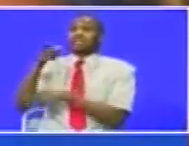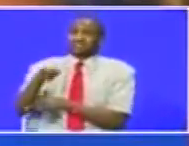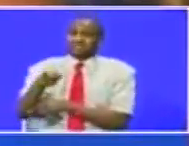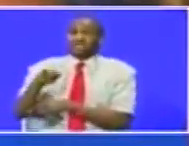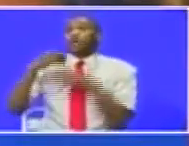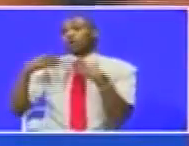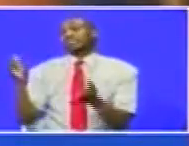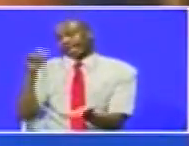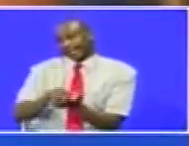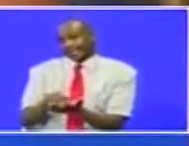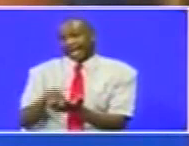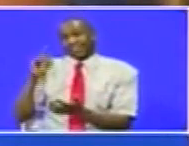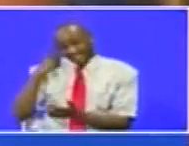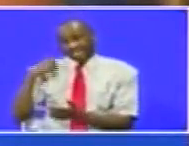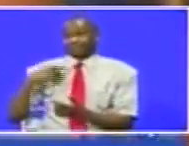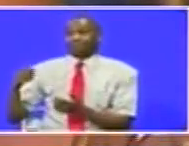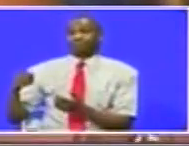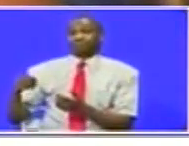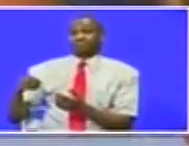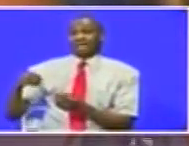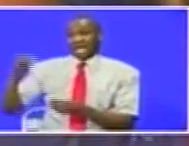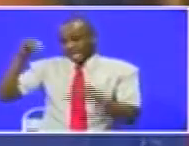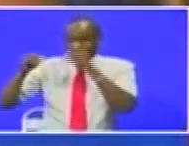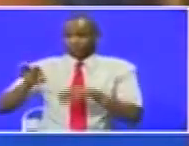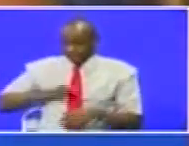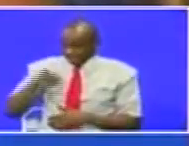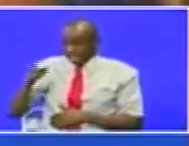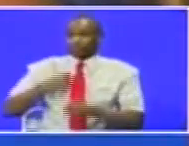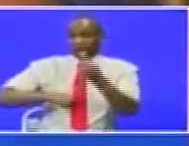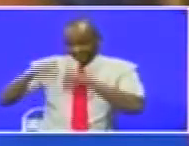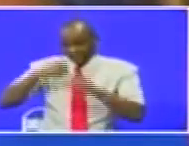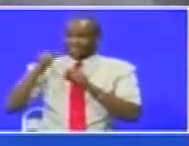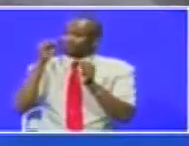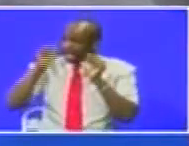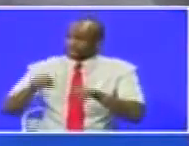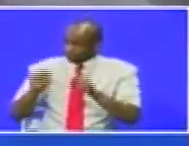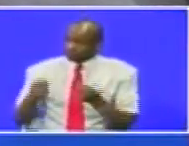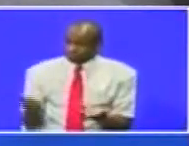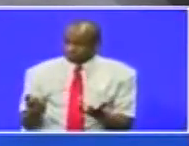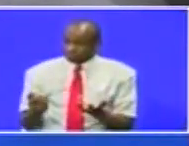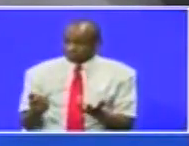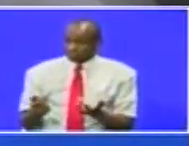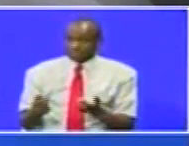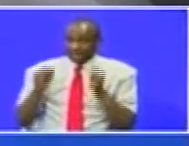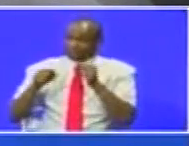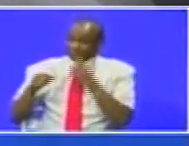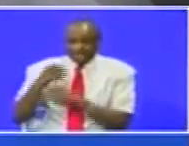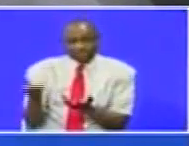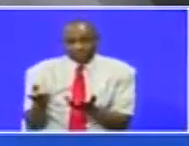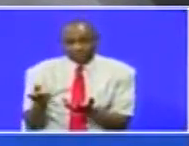get lost. I think if they are elected to deal with the affirmative action question. The 7 women reps are they